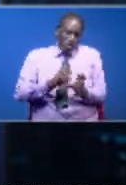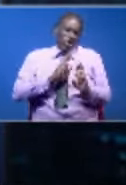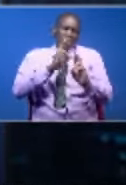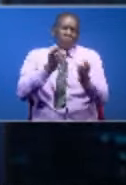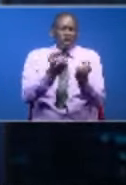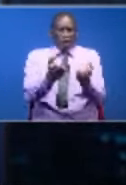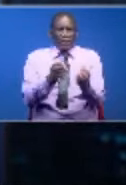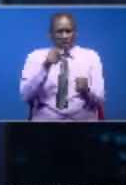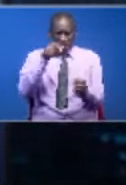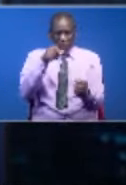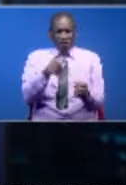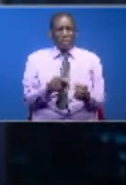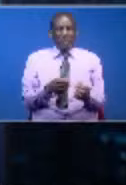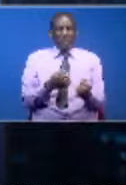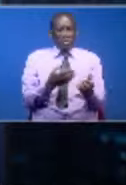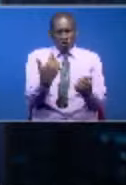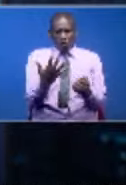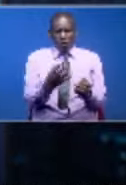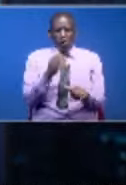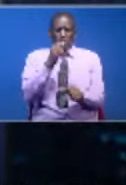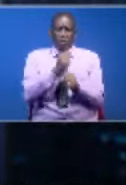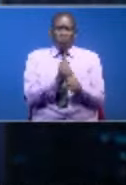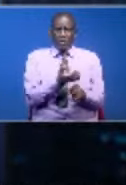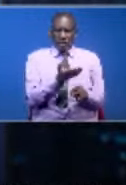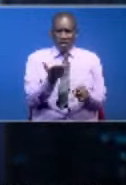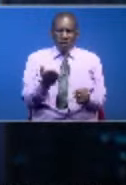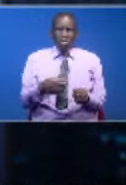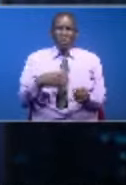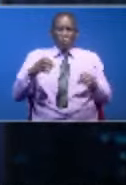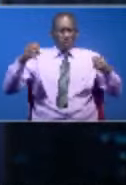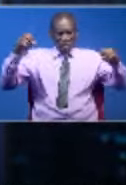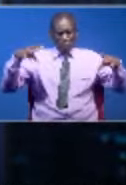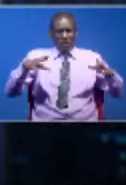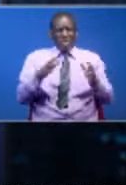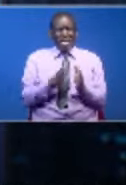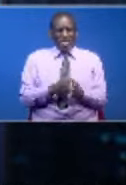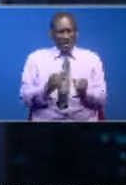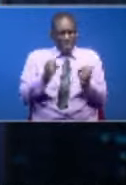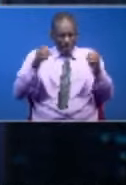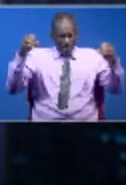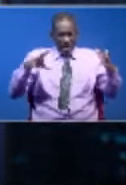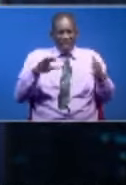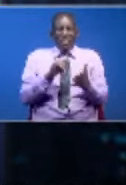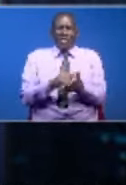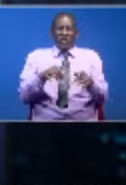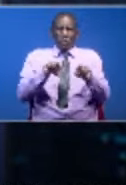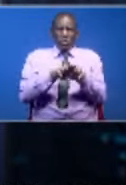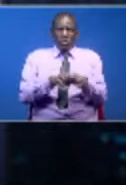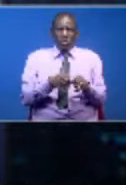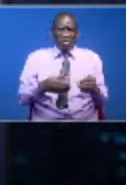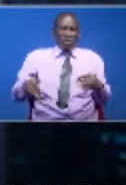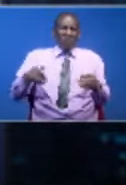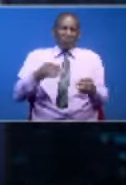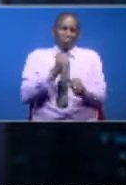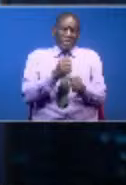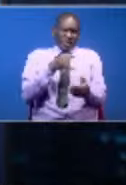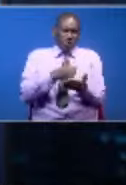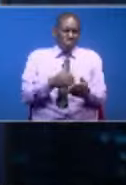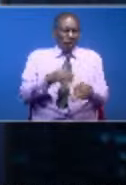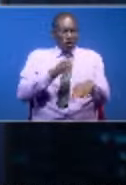into these instruments, which makes them more transparent and clear. And that also adds to the attractiveness to